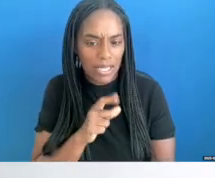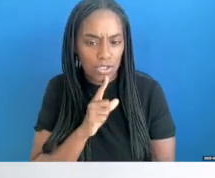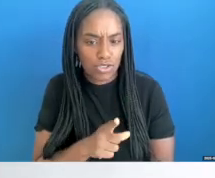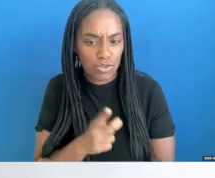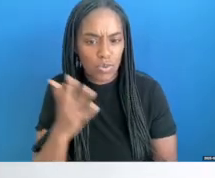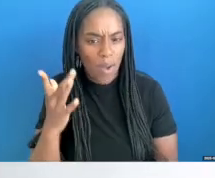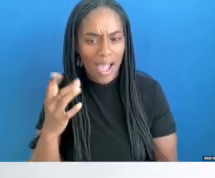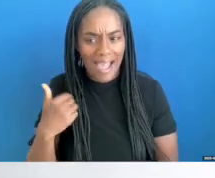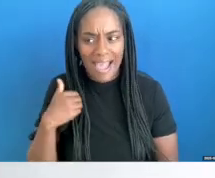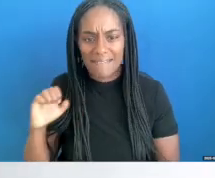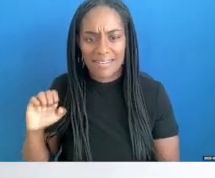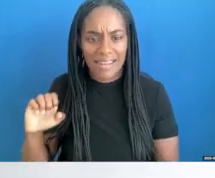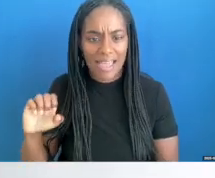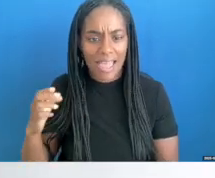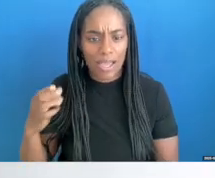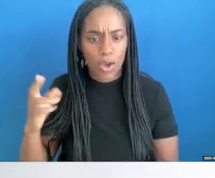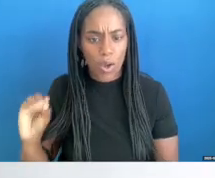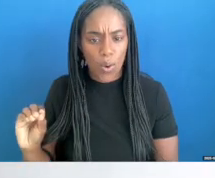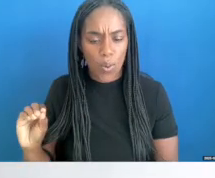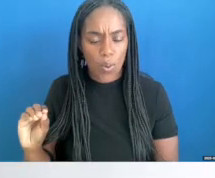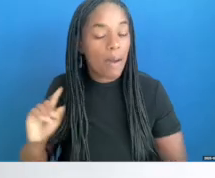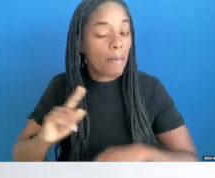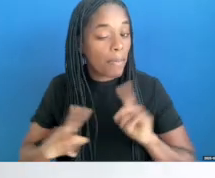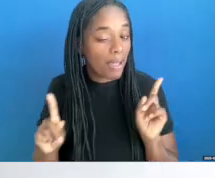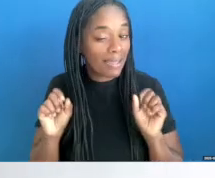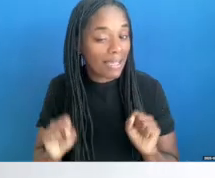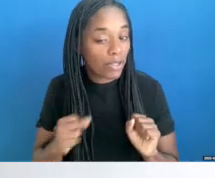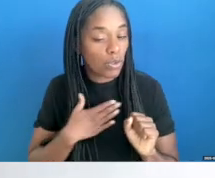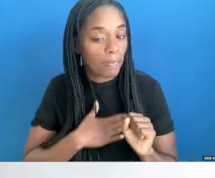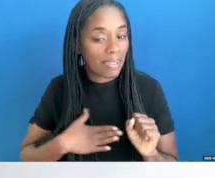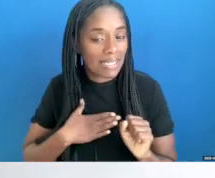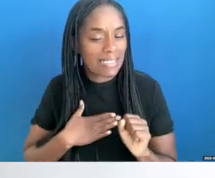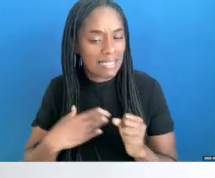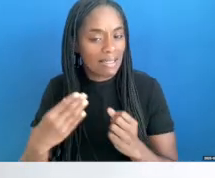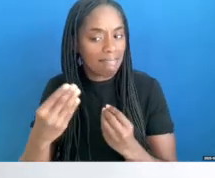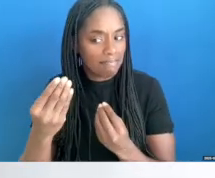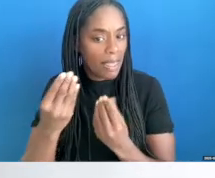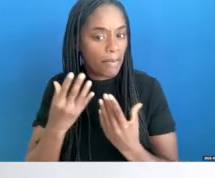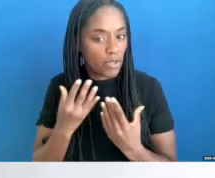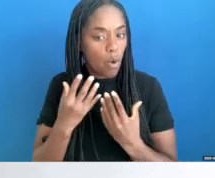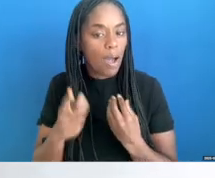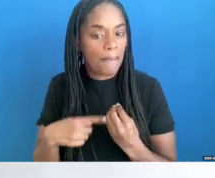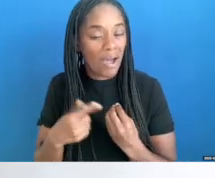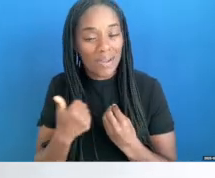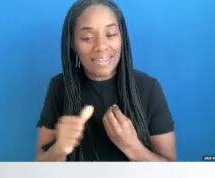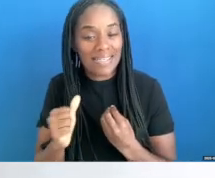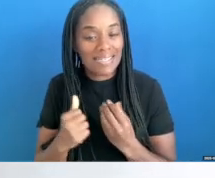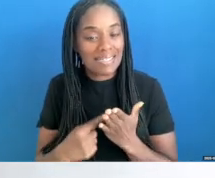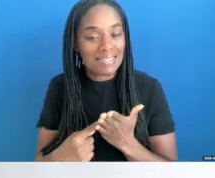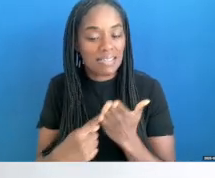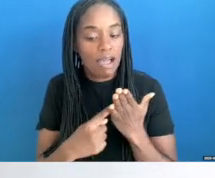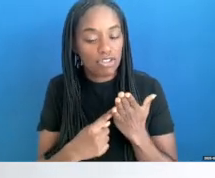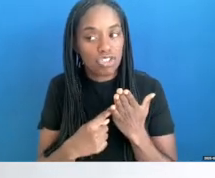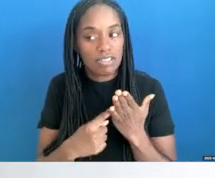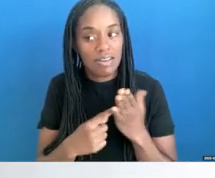this echo, but could you please keep me informed of any discussion